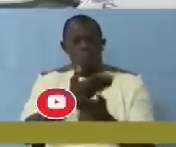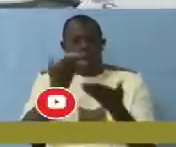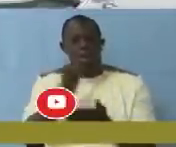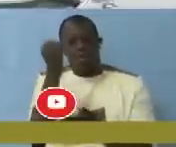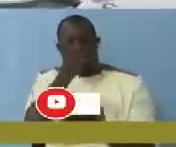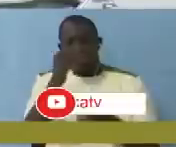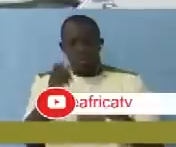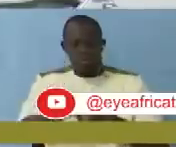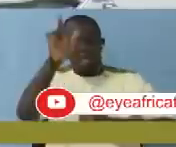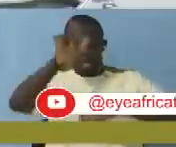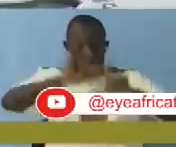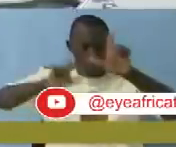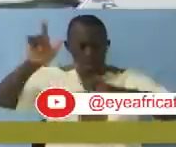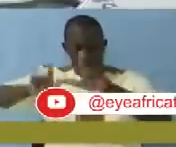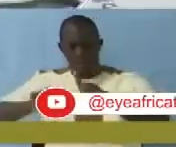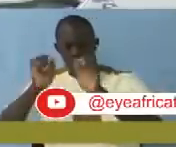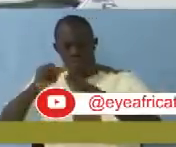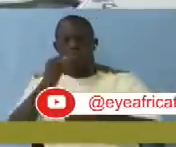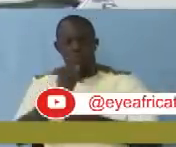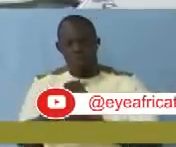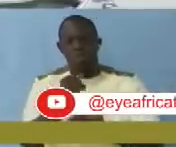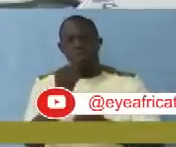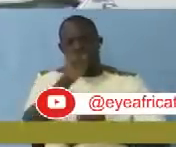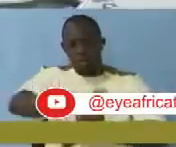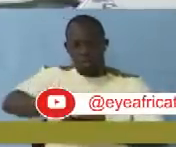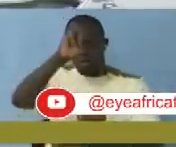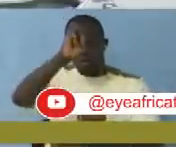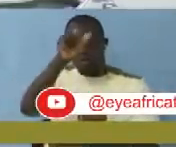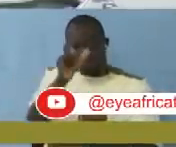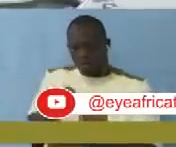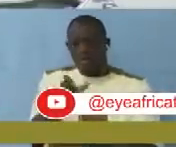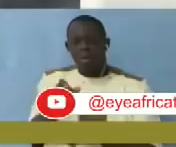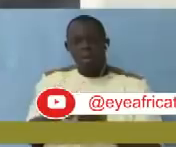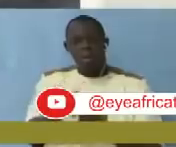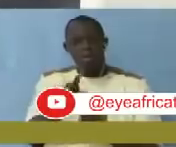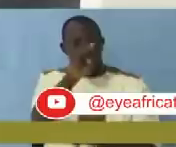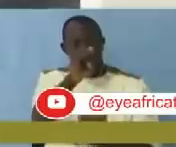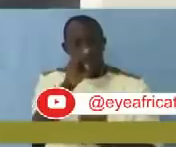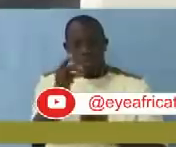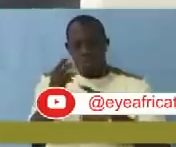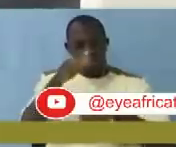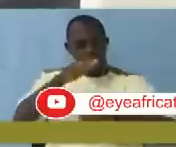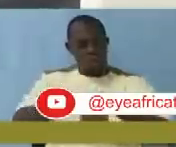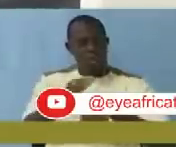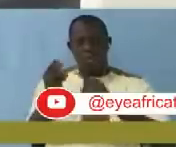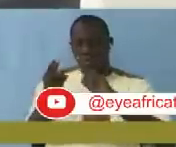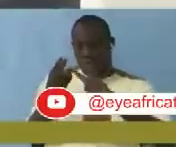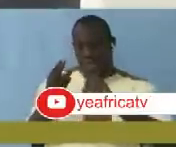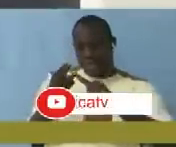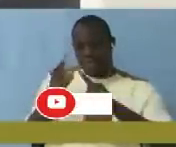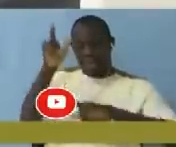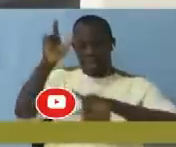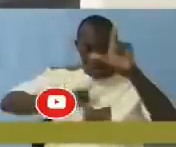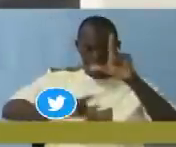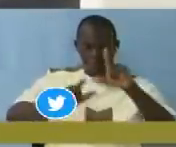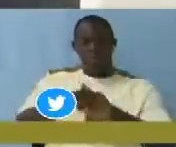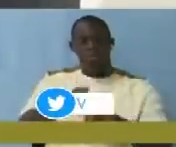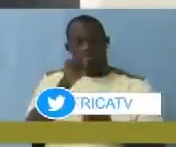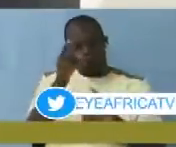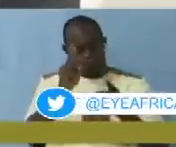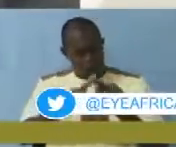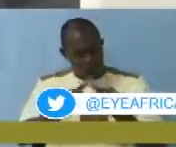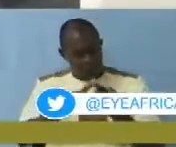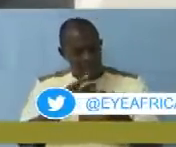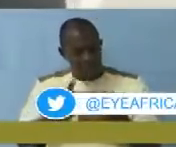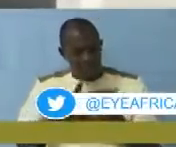But you are on the third tier. You have the Director General, the Deputy